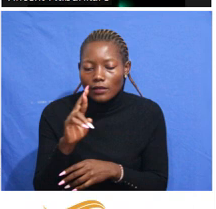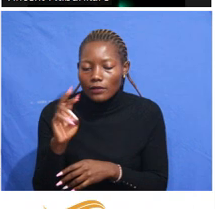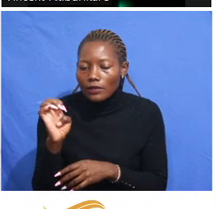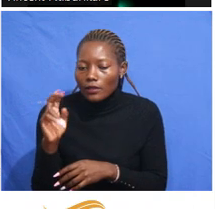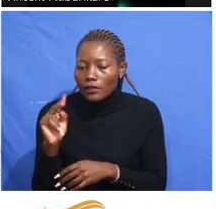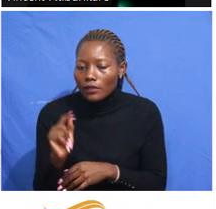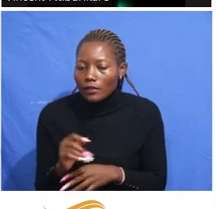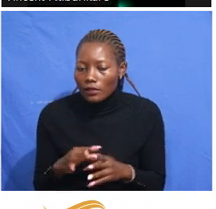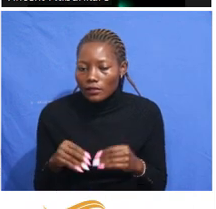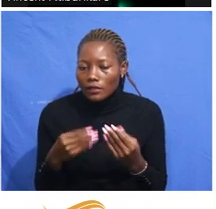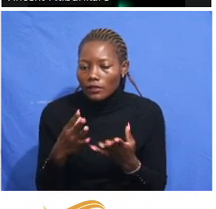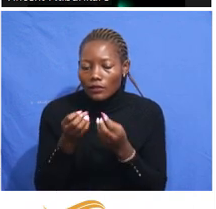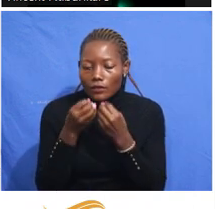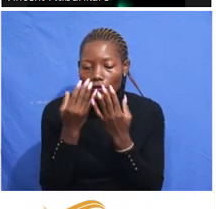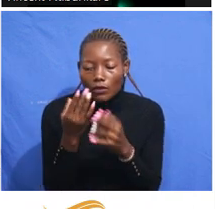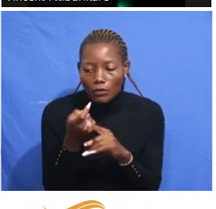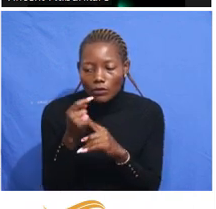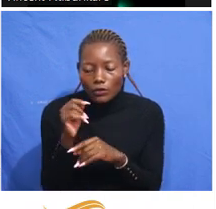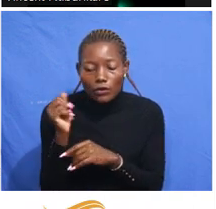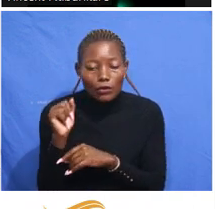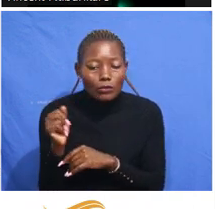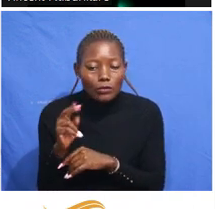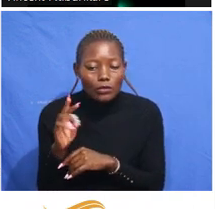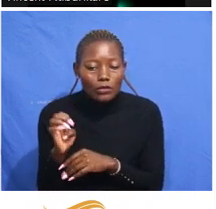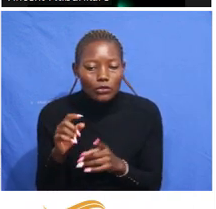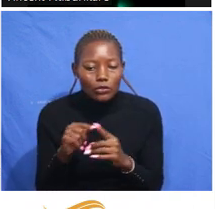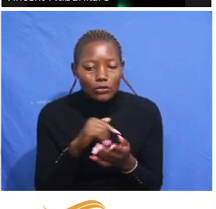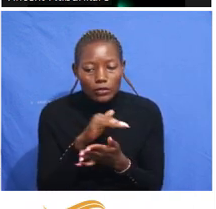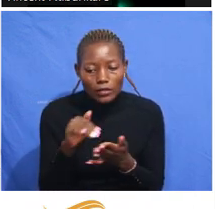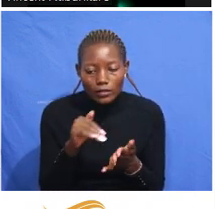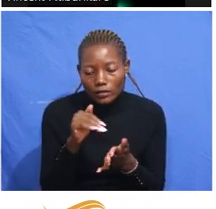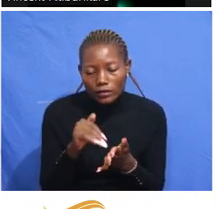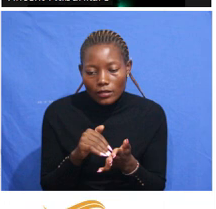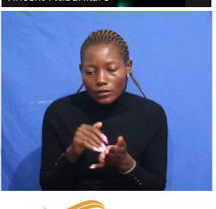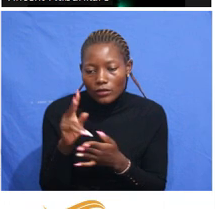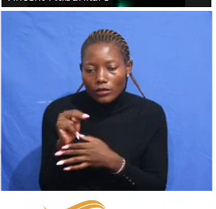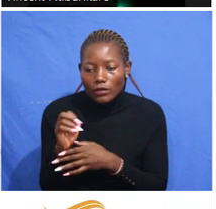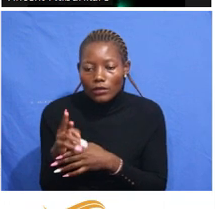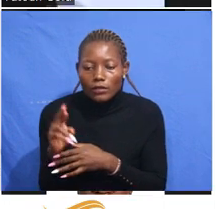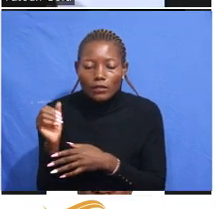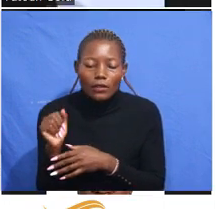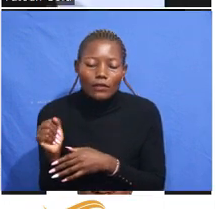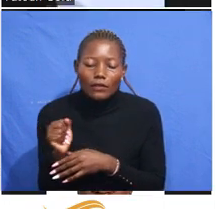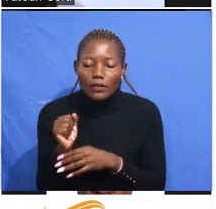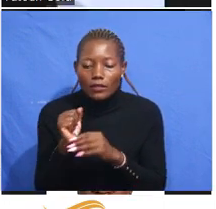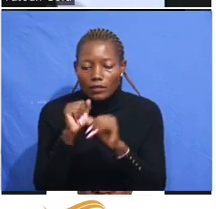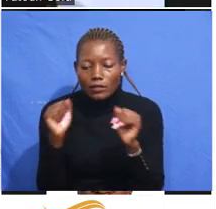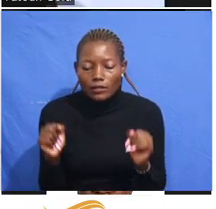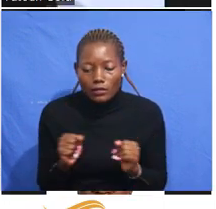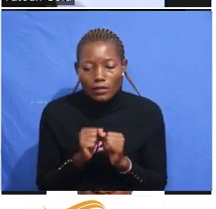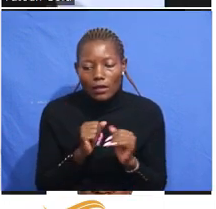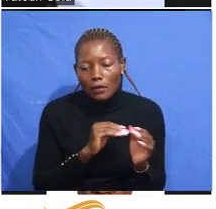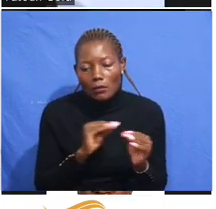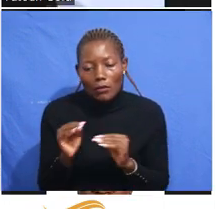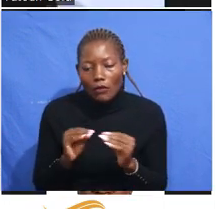Convey information from tissues and organs to the central nervous system, those are afferent neurons. Taking messages from the central nervous system